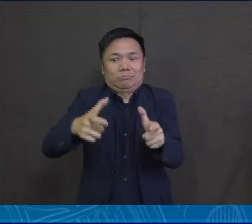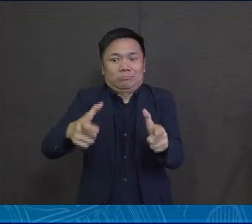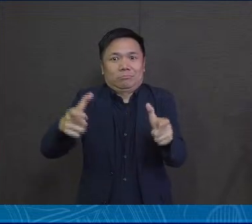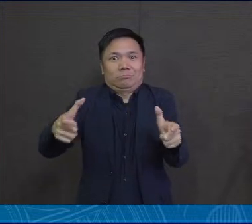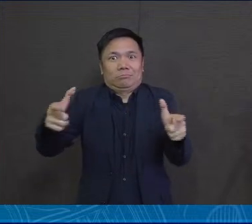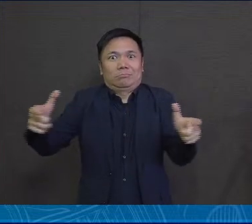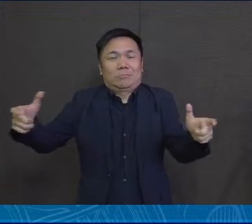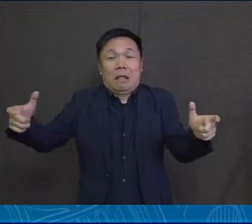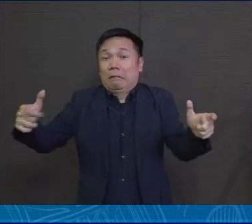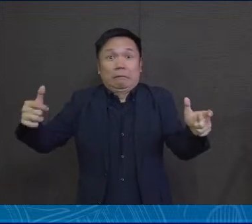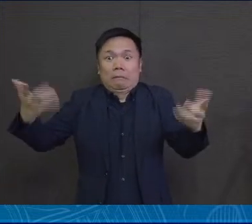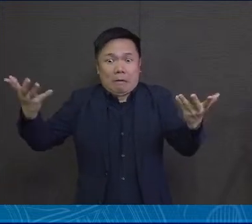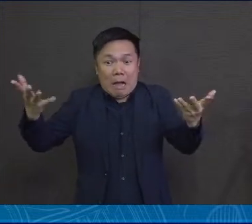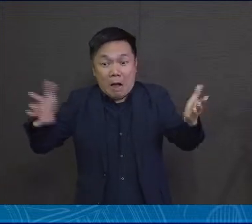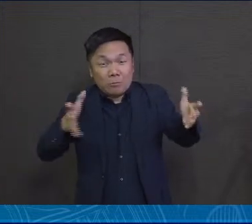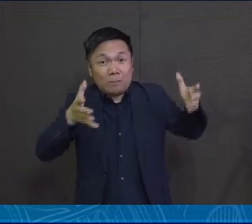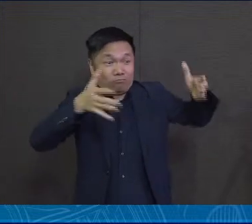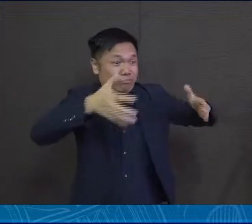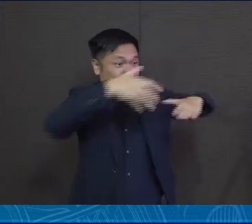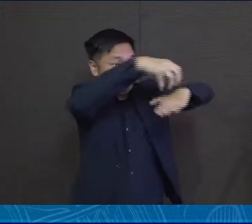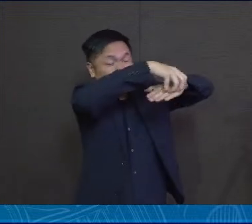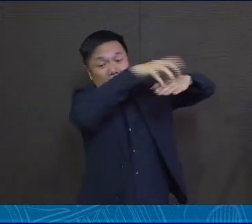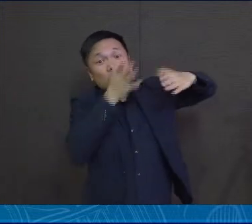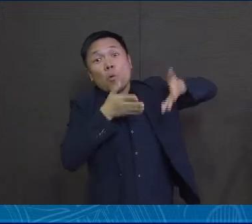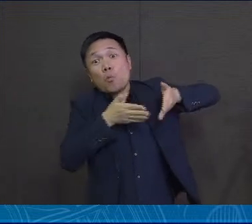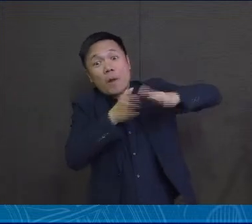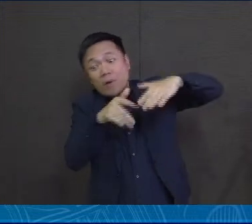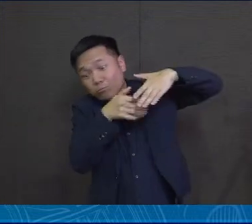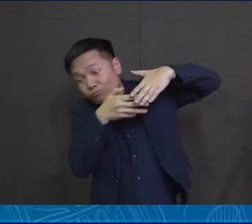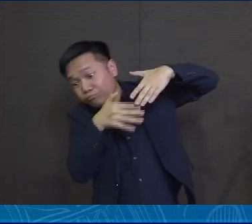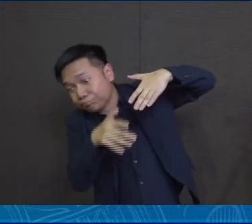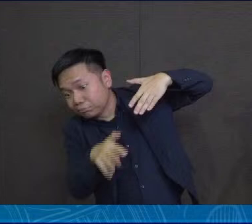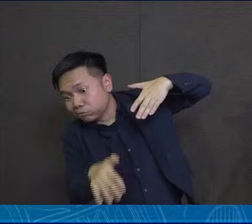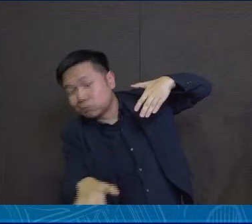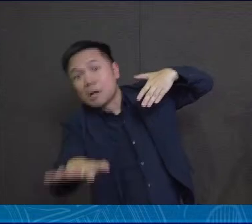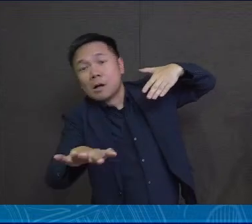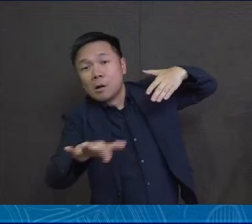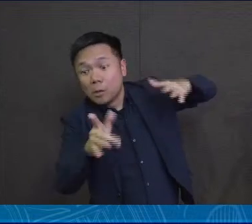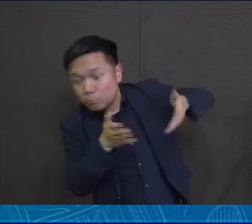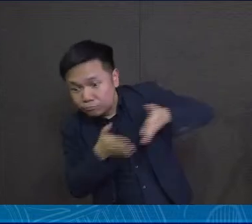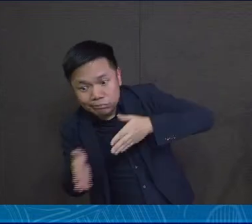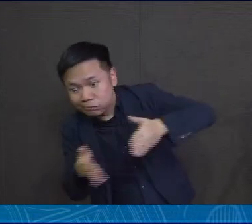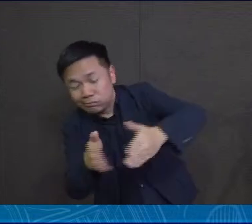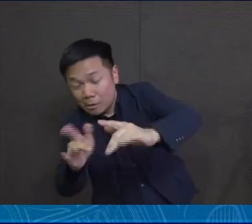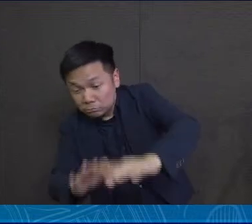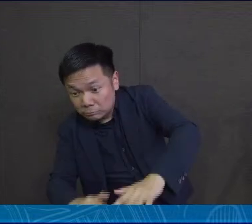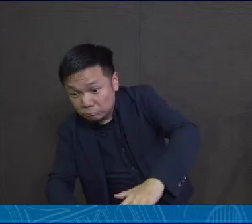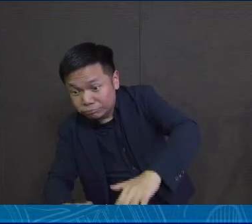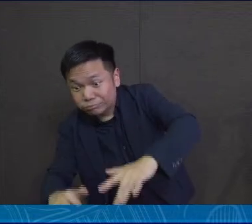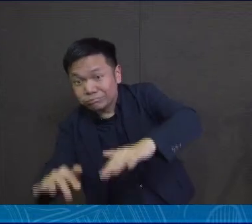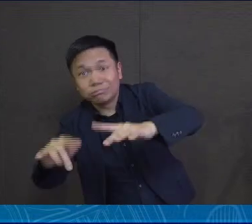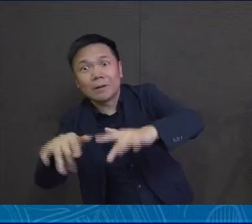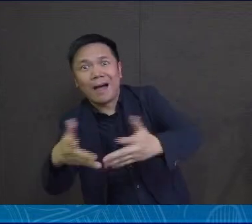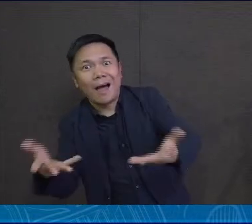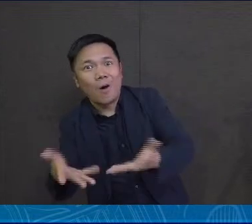the risk downstream to those urban areas, necessitating a watershed approach to reduce risk